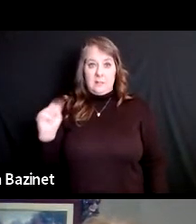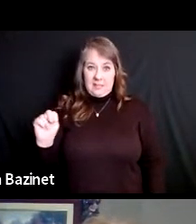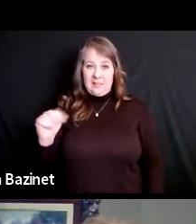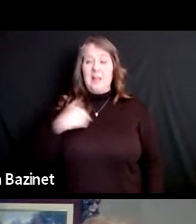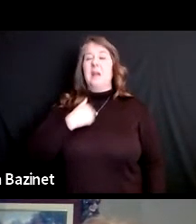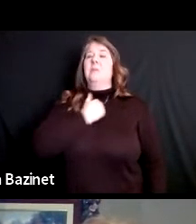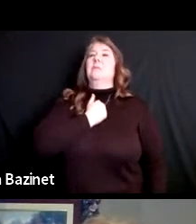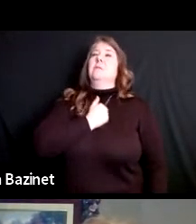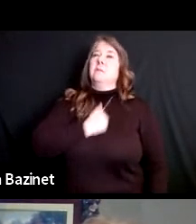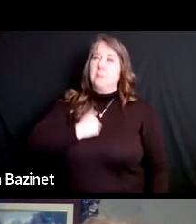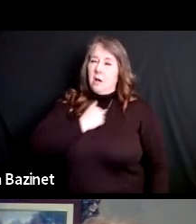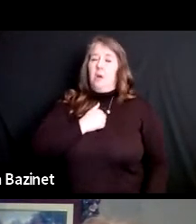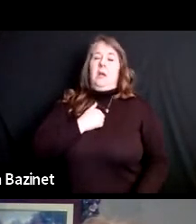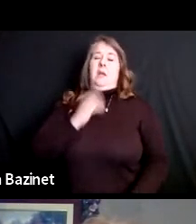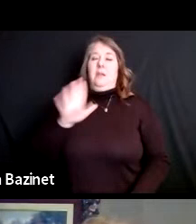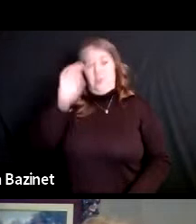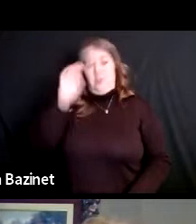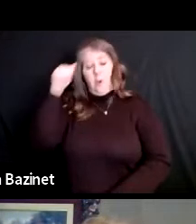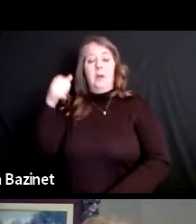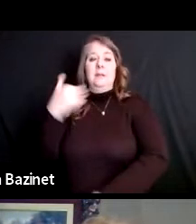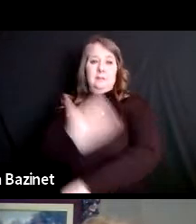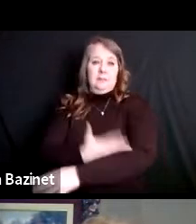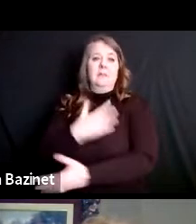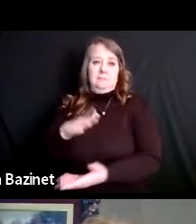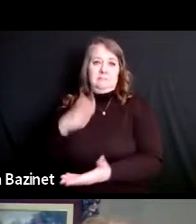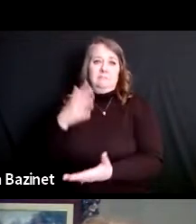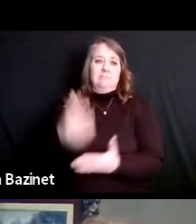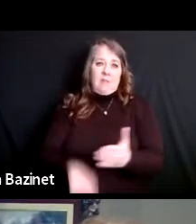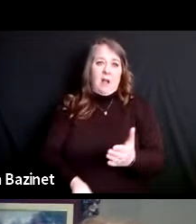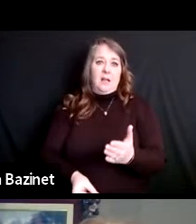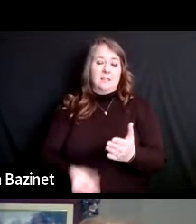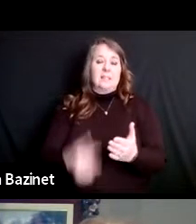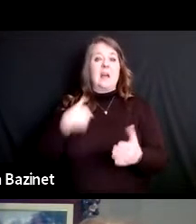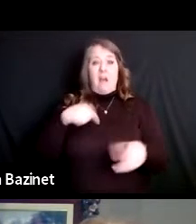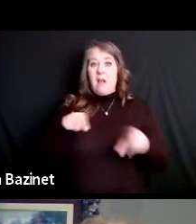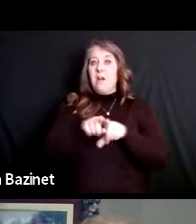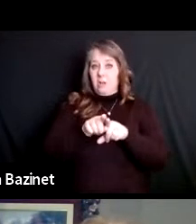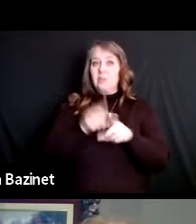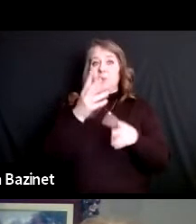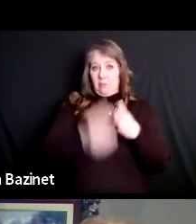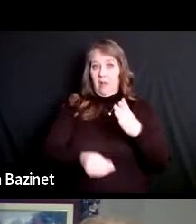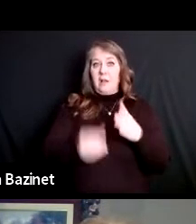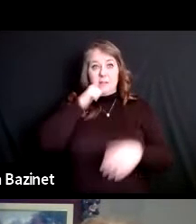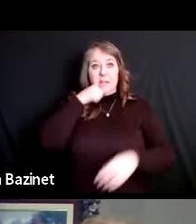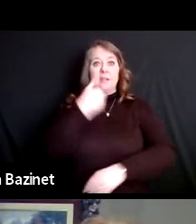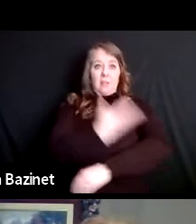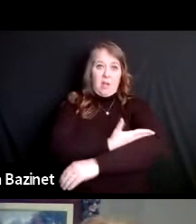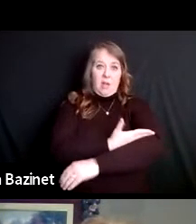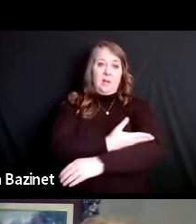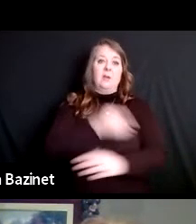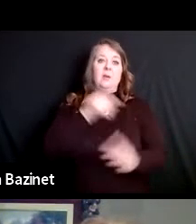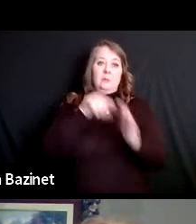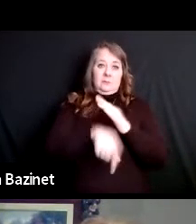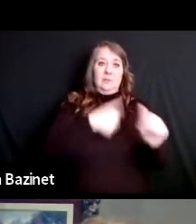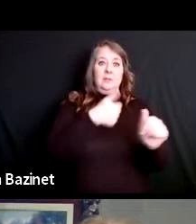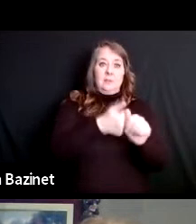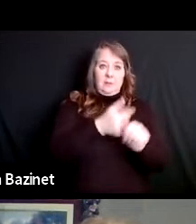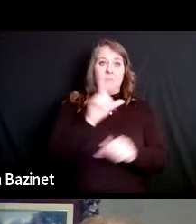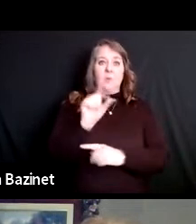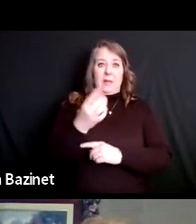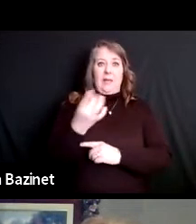your son. I also lost a daughter who took her life in